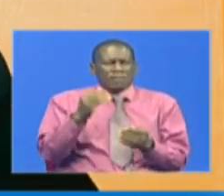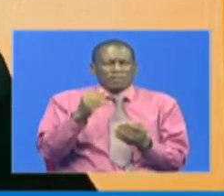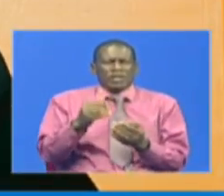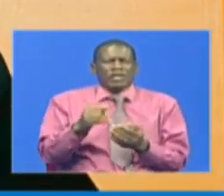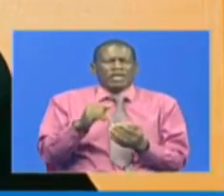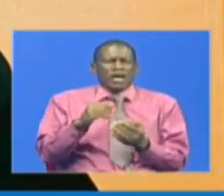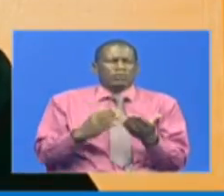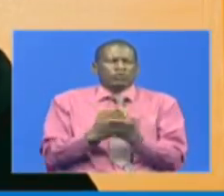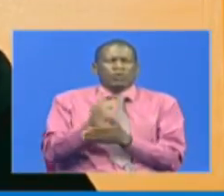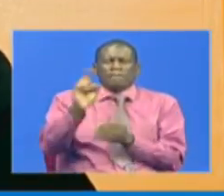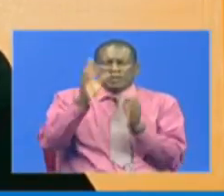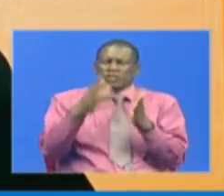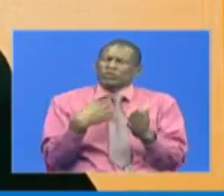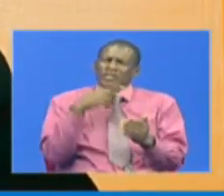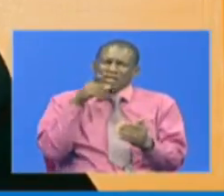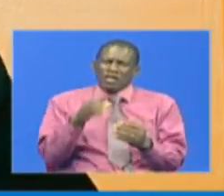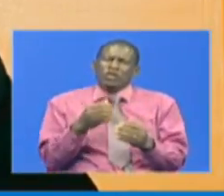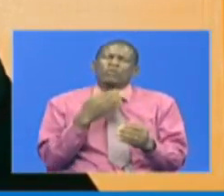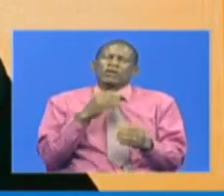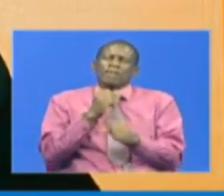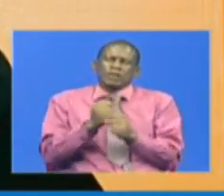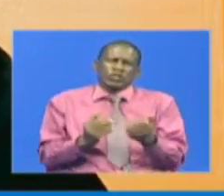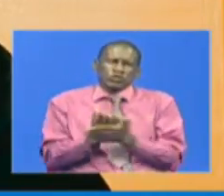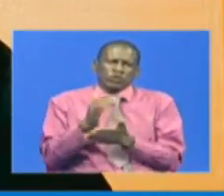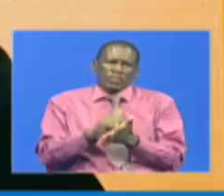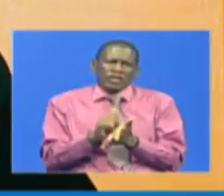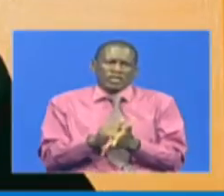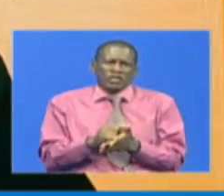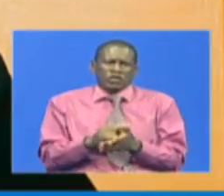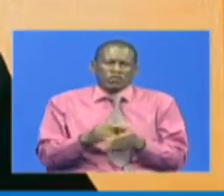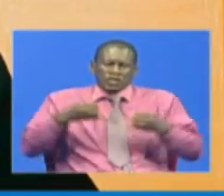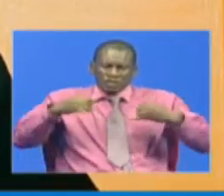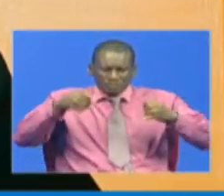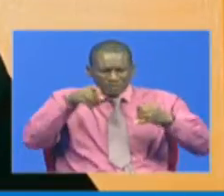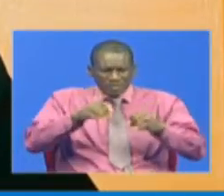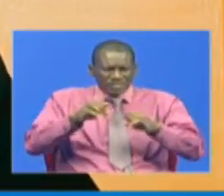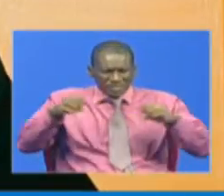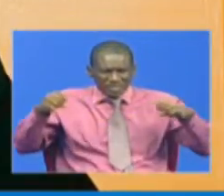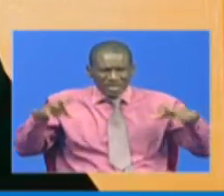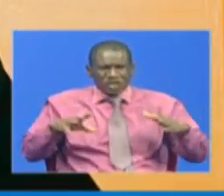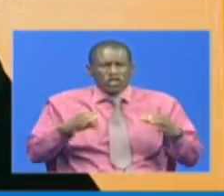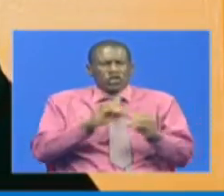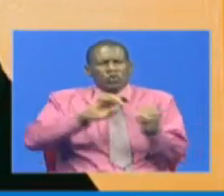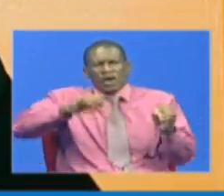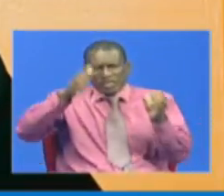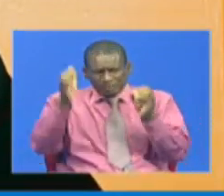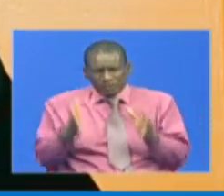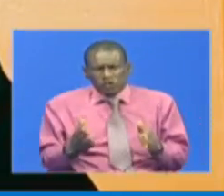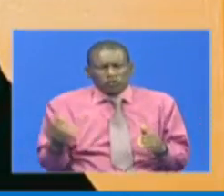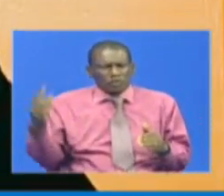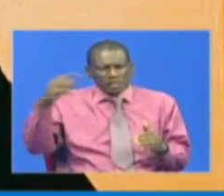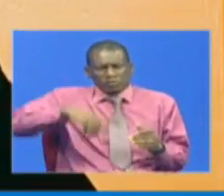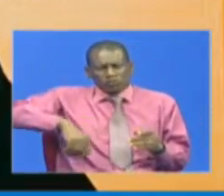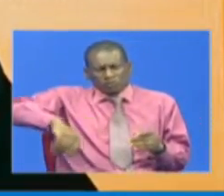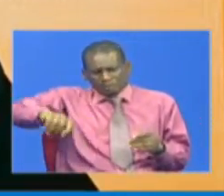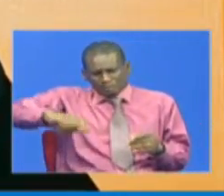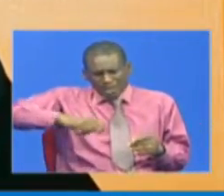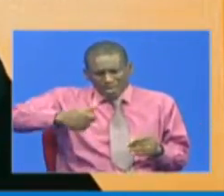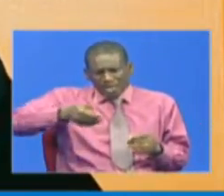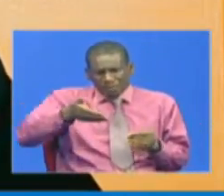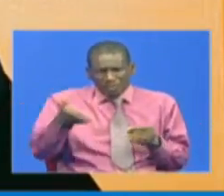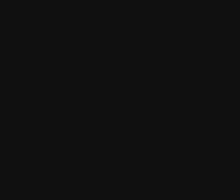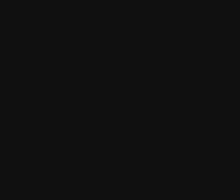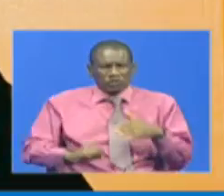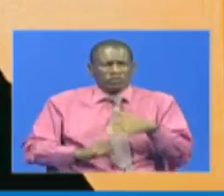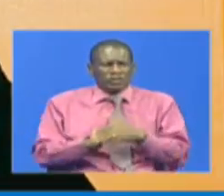on this, we just need to ensure that we ruthlessly execute it. Hakuna mtu mwingine atatoka kwingine to support